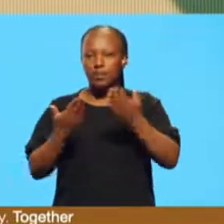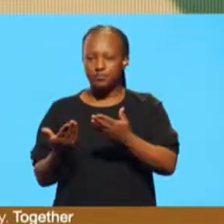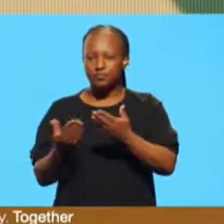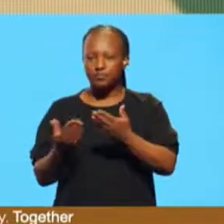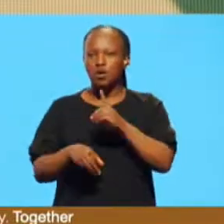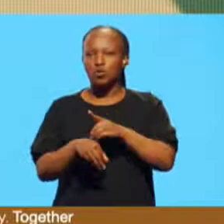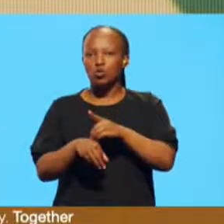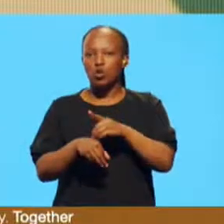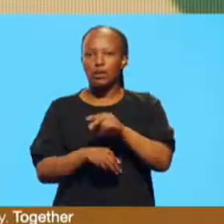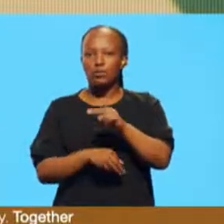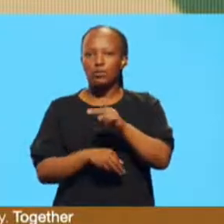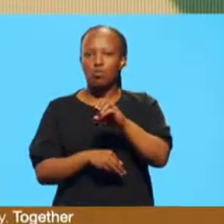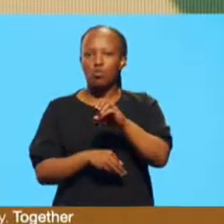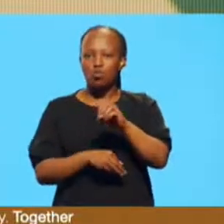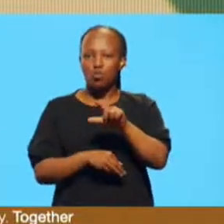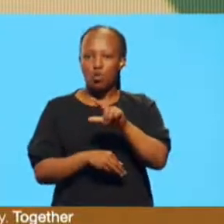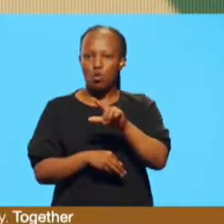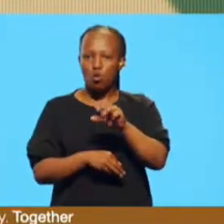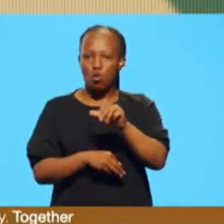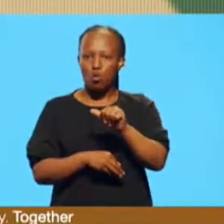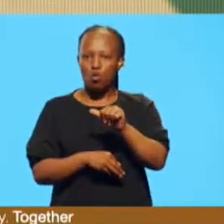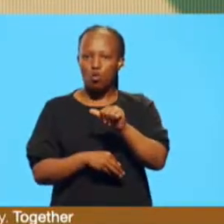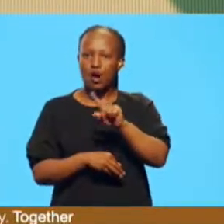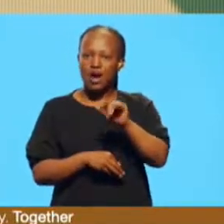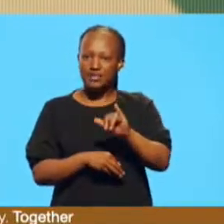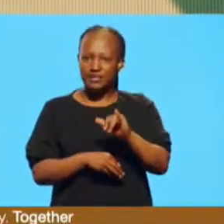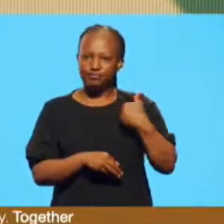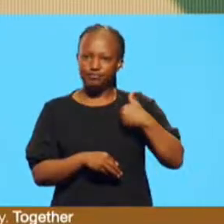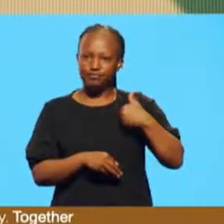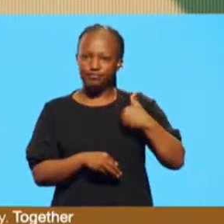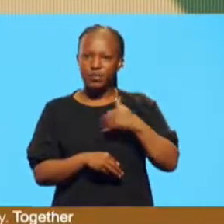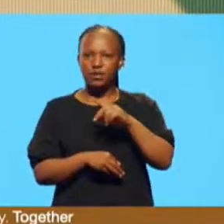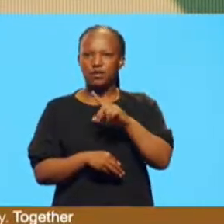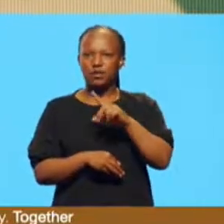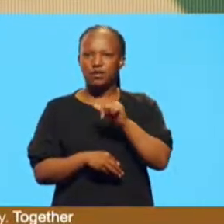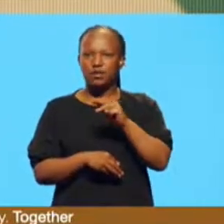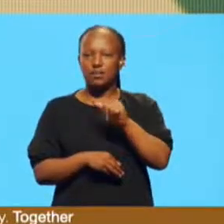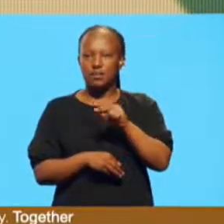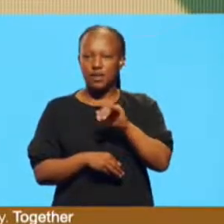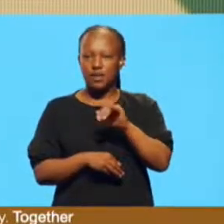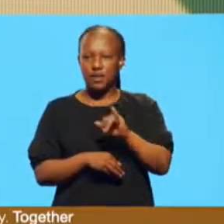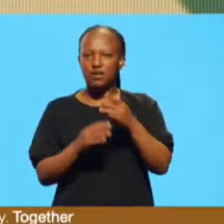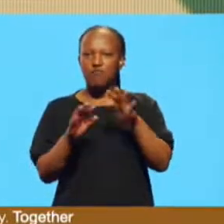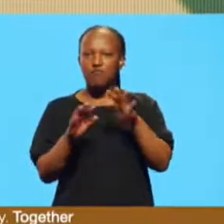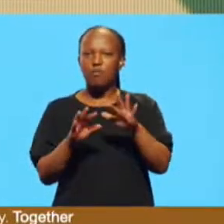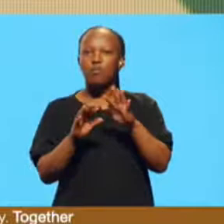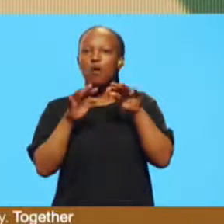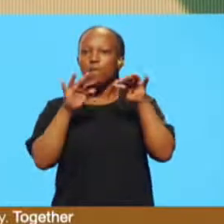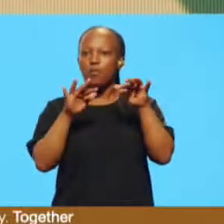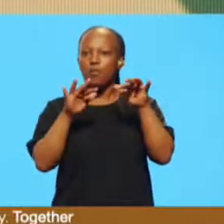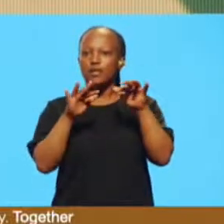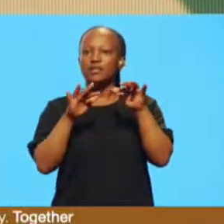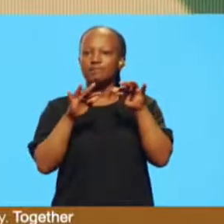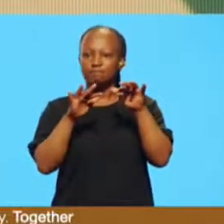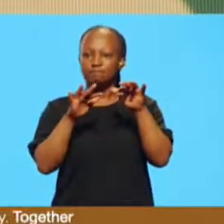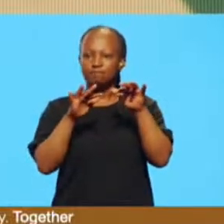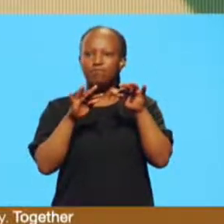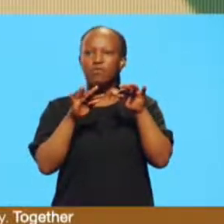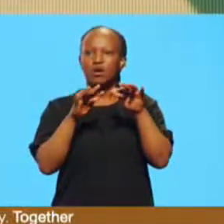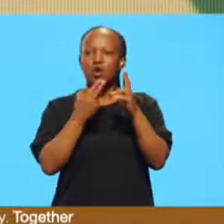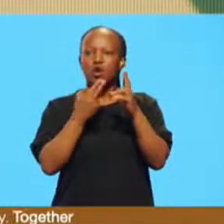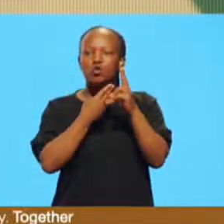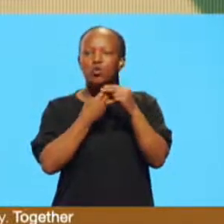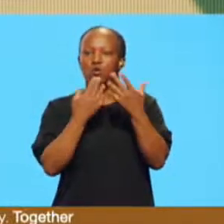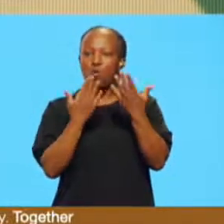Dr. Nolwazi Dlamini, also from the Population and Development Unit in the province of